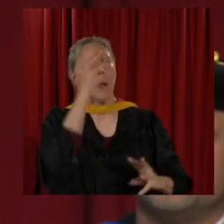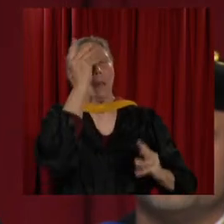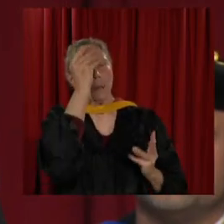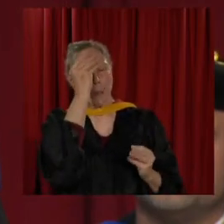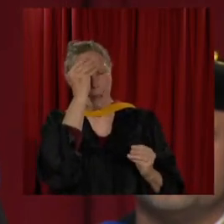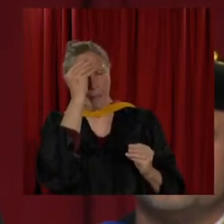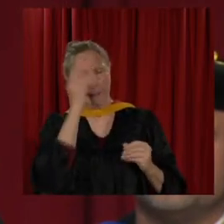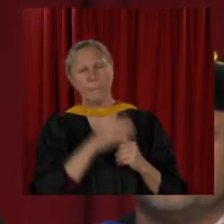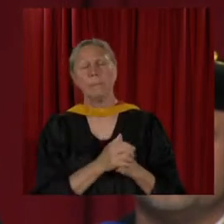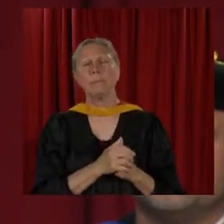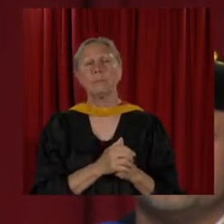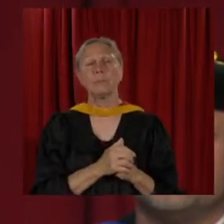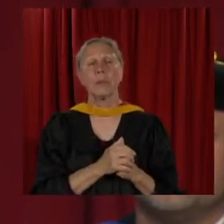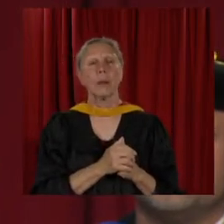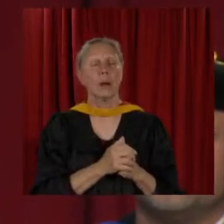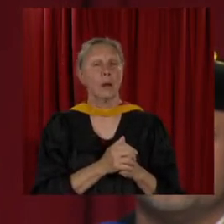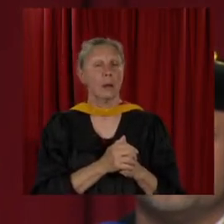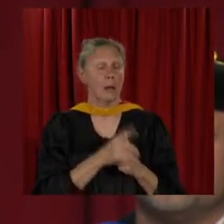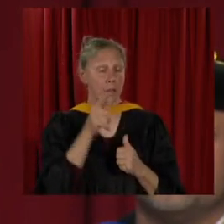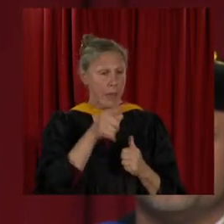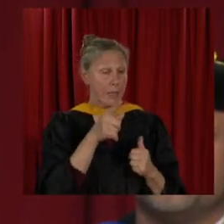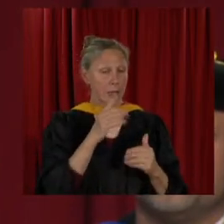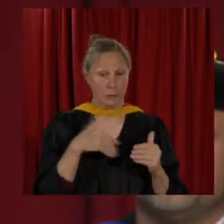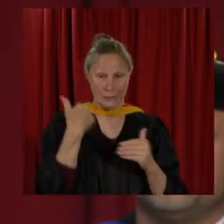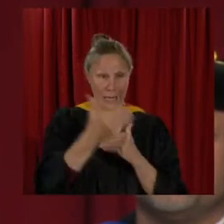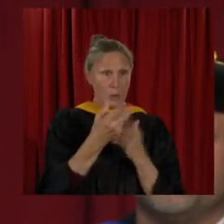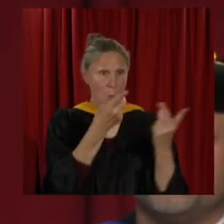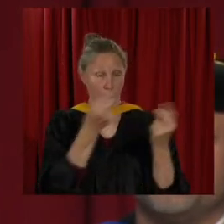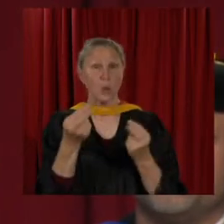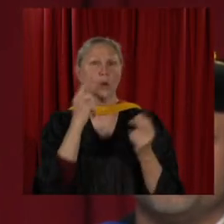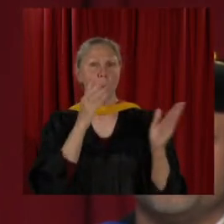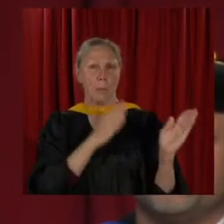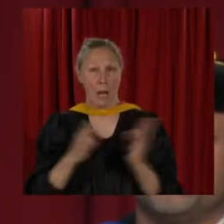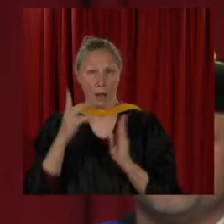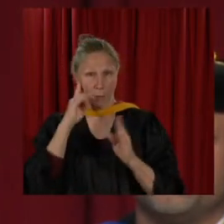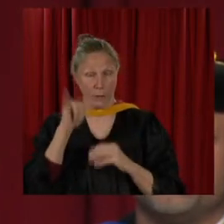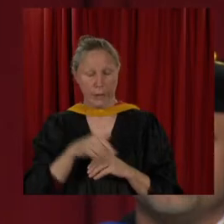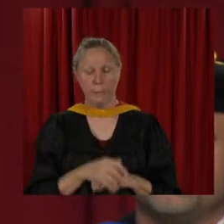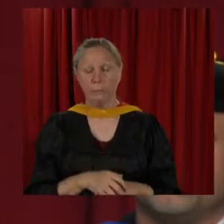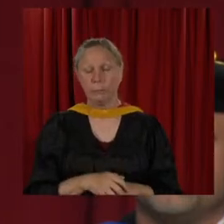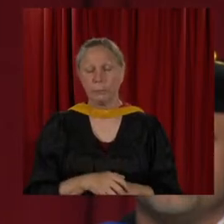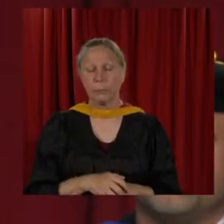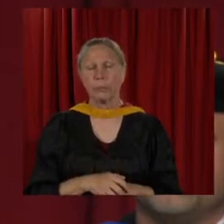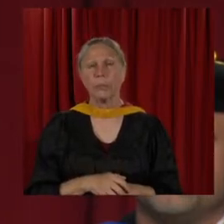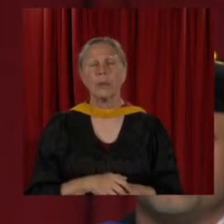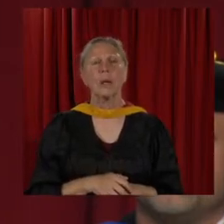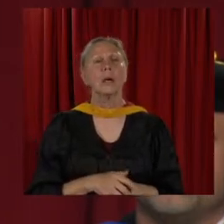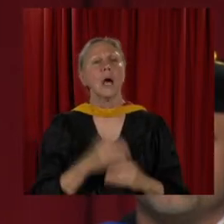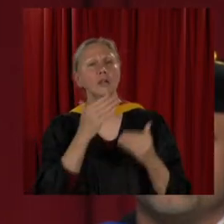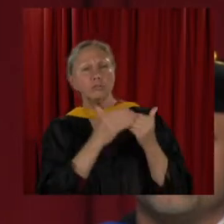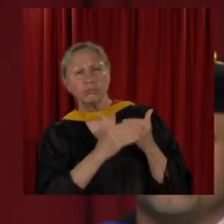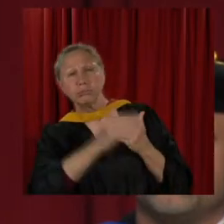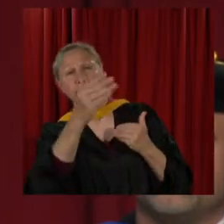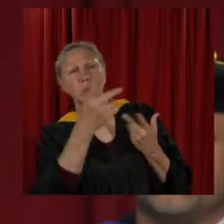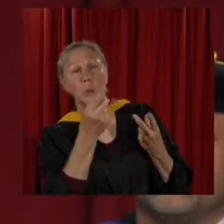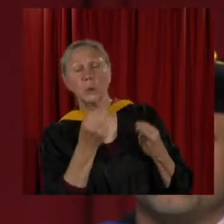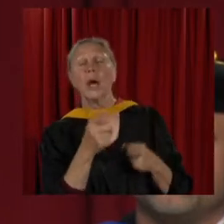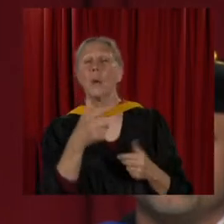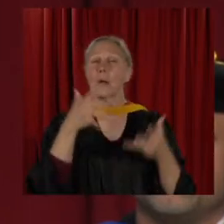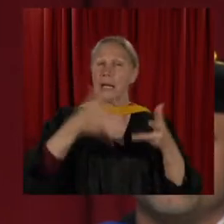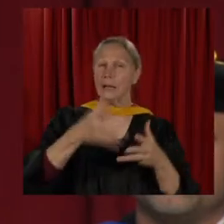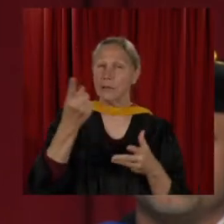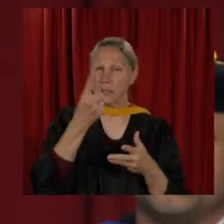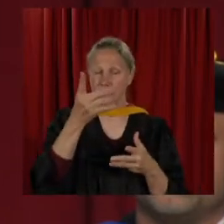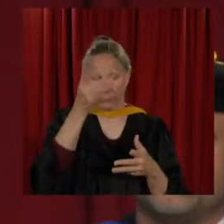thought as you prepare for the next adventure. As you go along the road ahead, I want to leave you with something. And